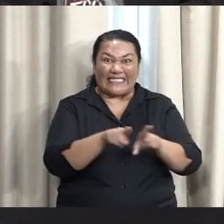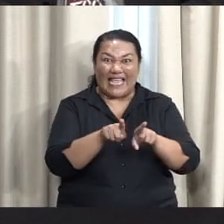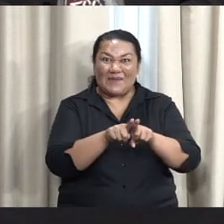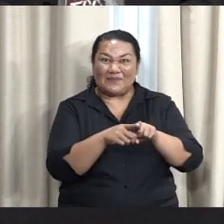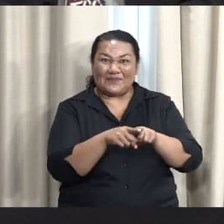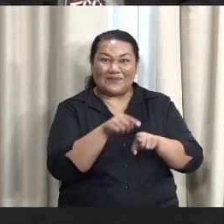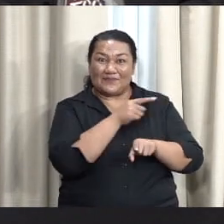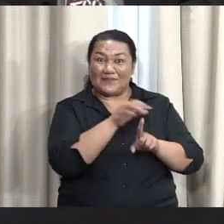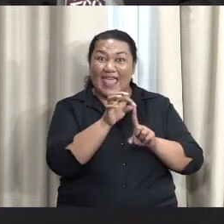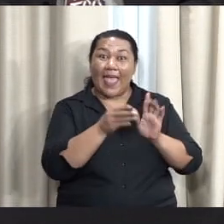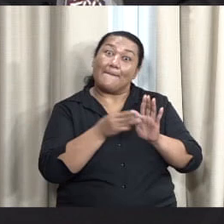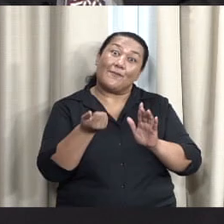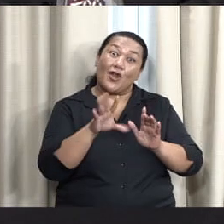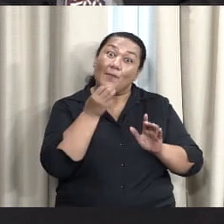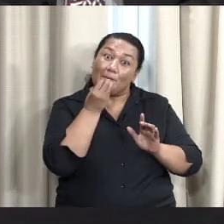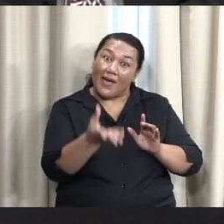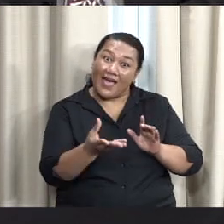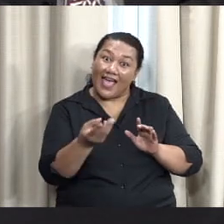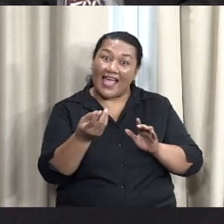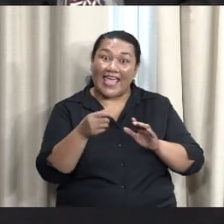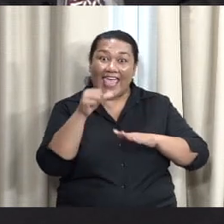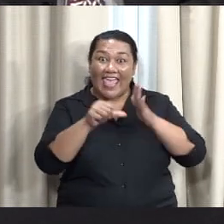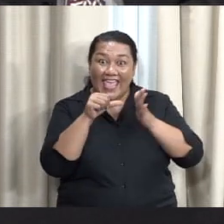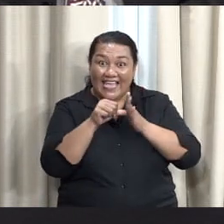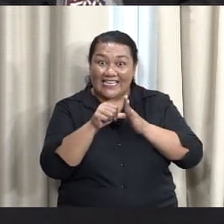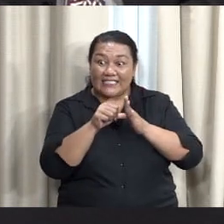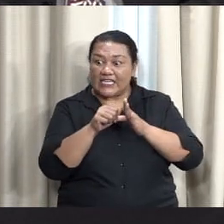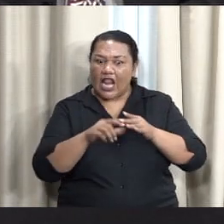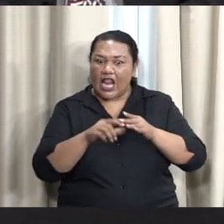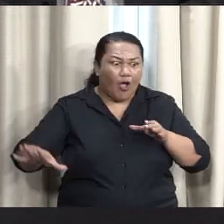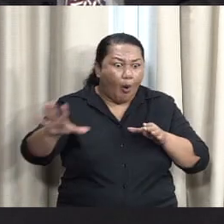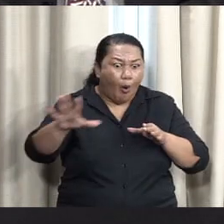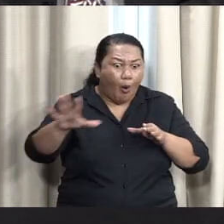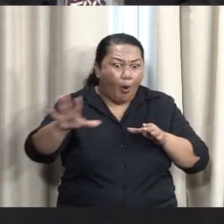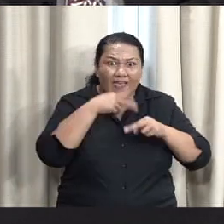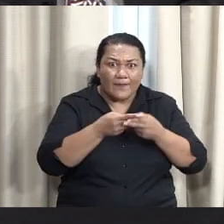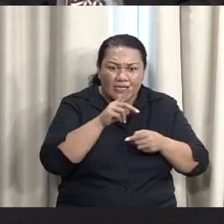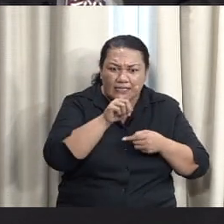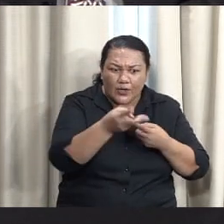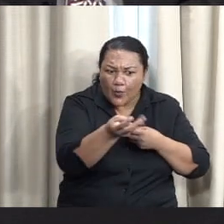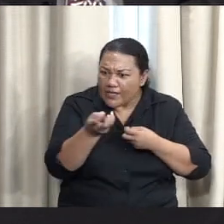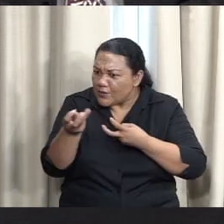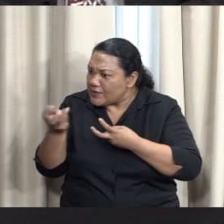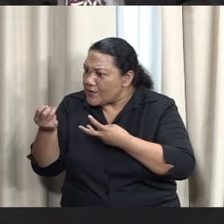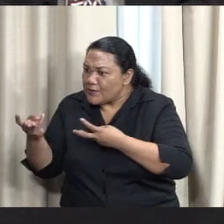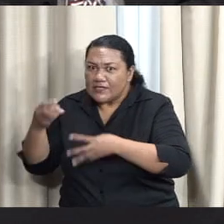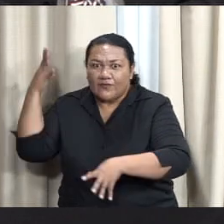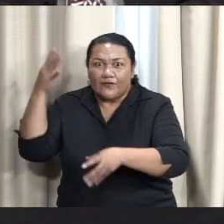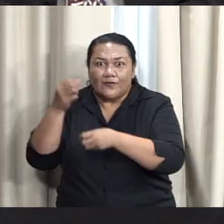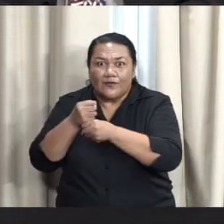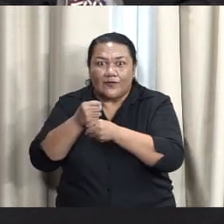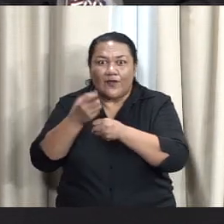Prime Minister, which have a combined annual income of 50,000 or less.